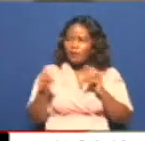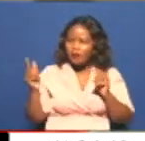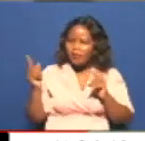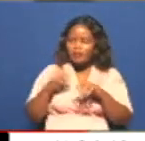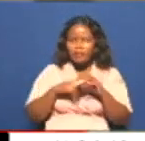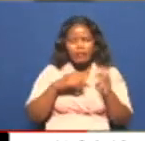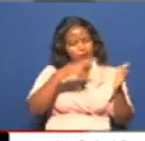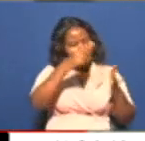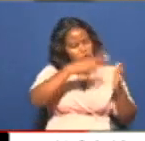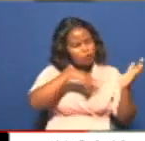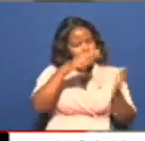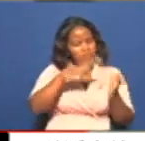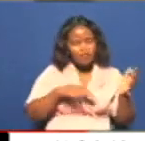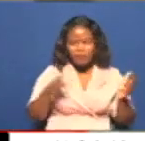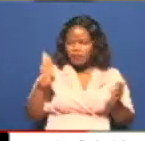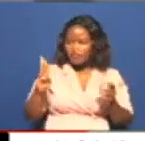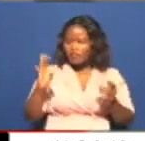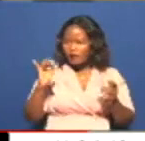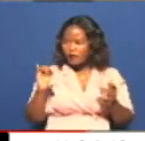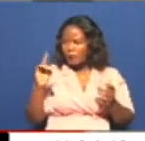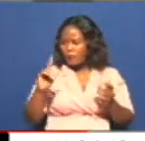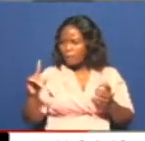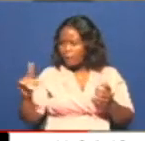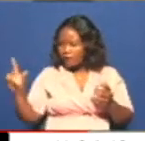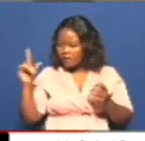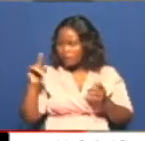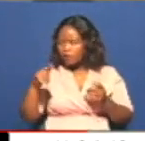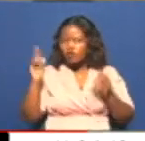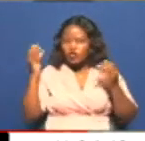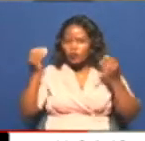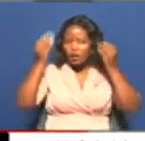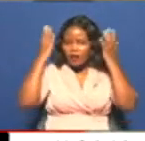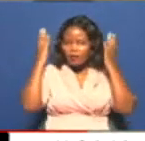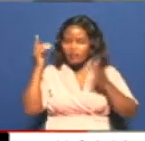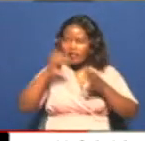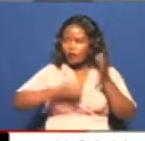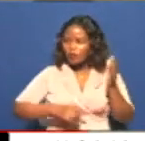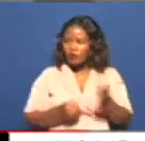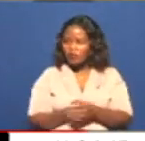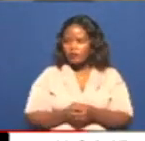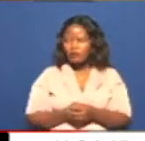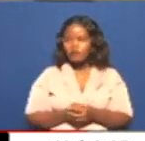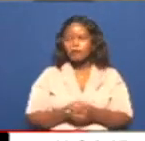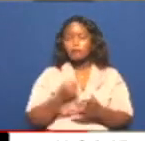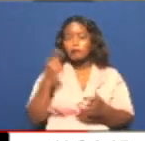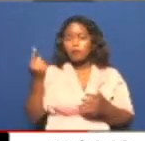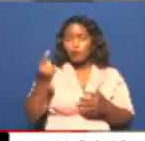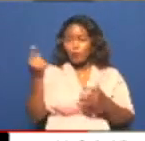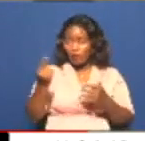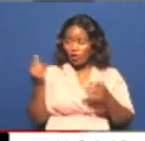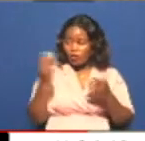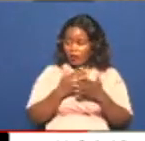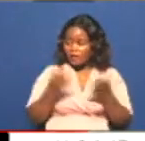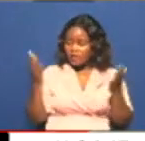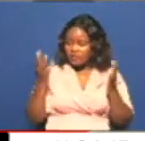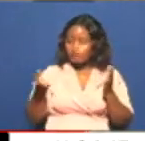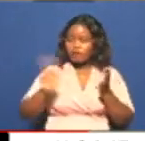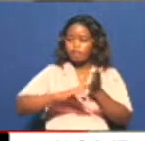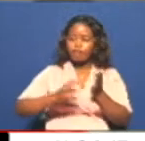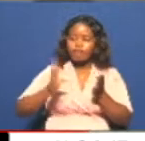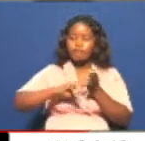it one by one, you understand that the only thing that the Register of Political Parties will do